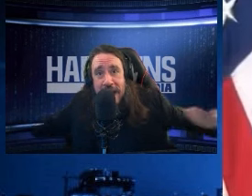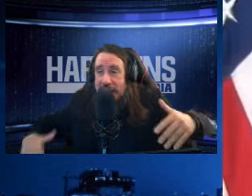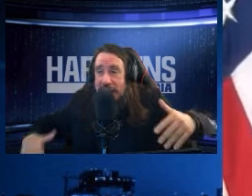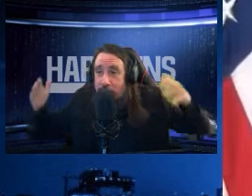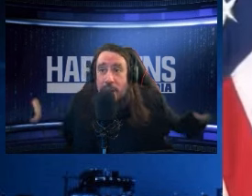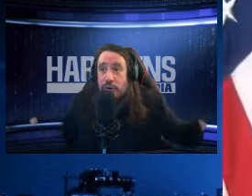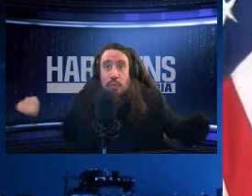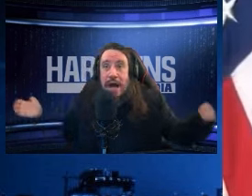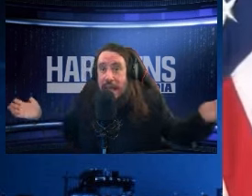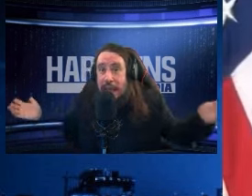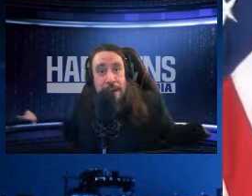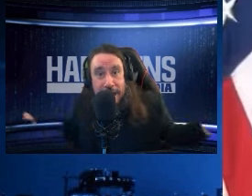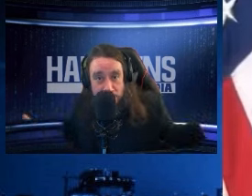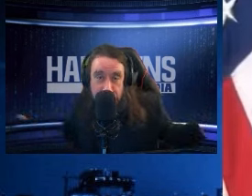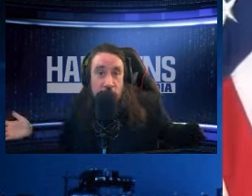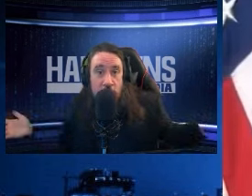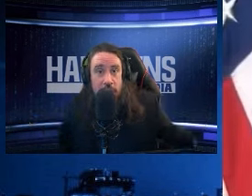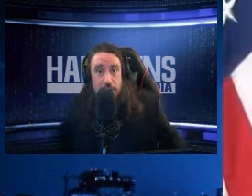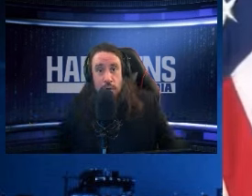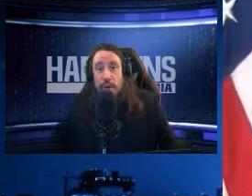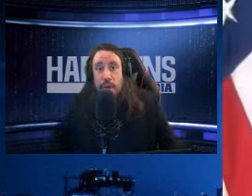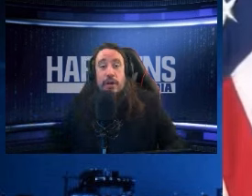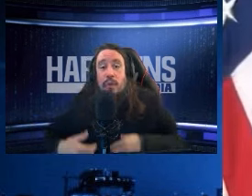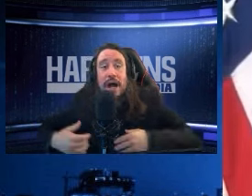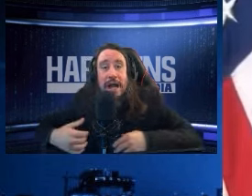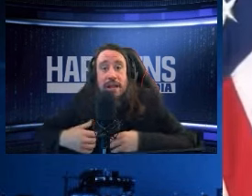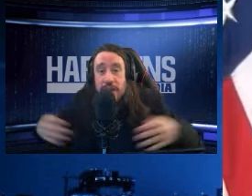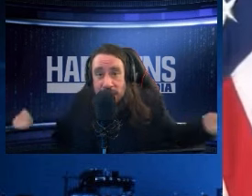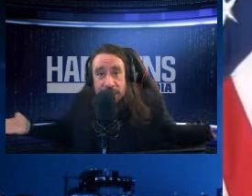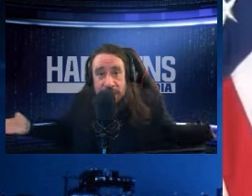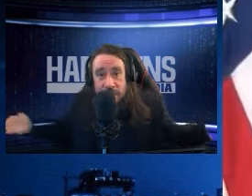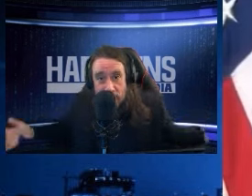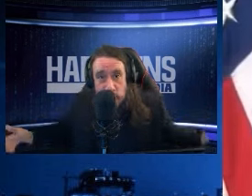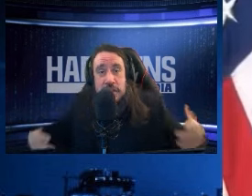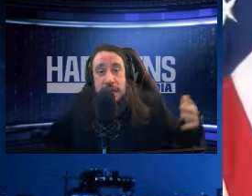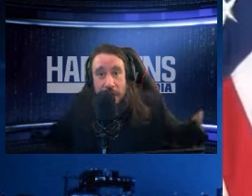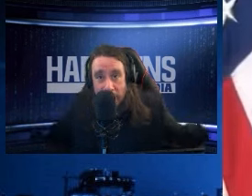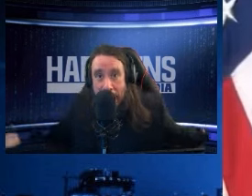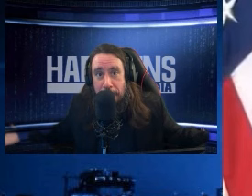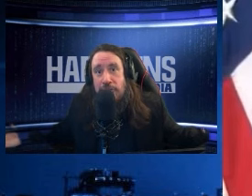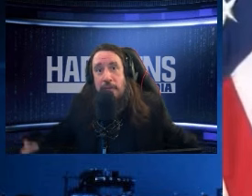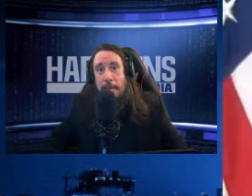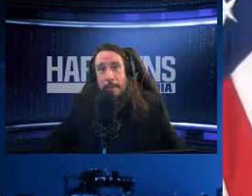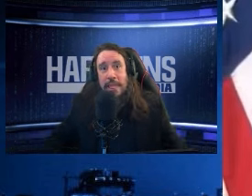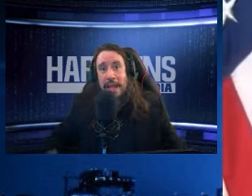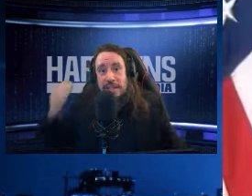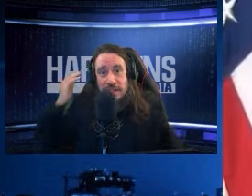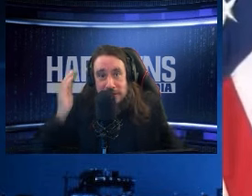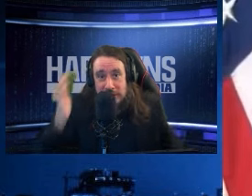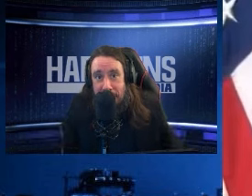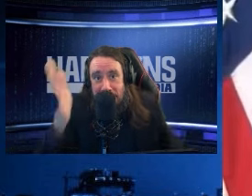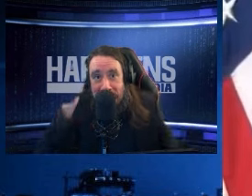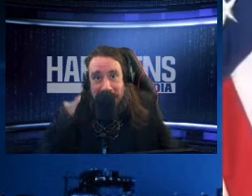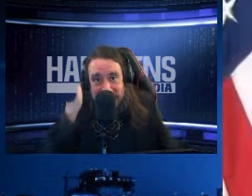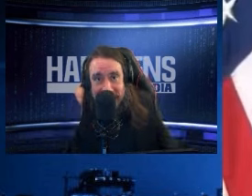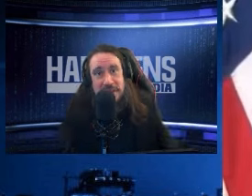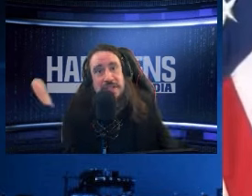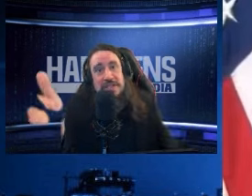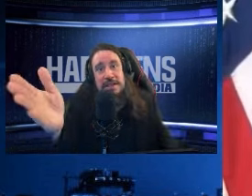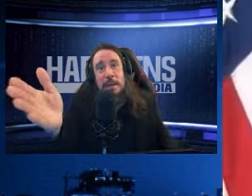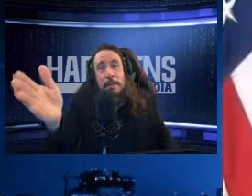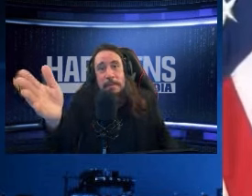land. And we wonder why empires fall. We wonder why civilizations collapse. It's stuff like